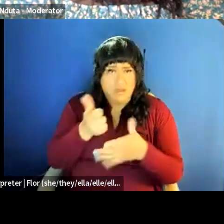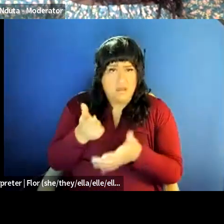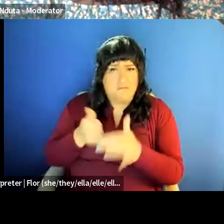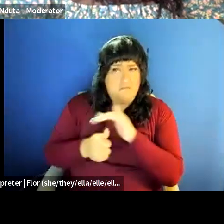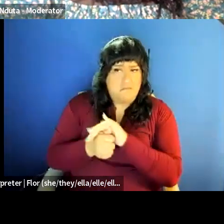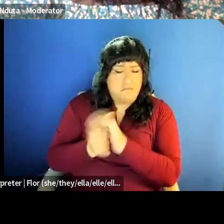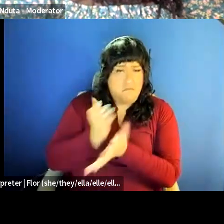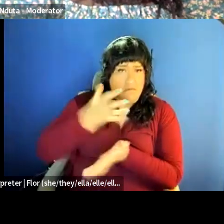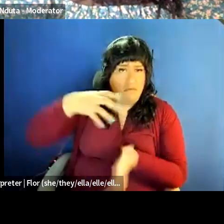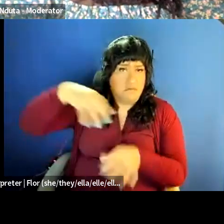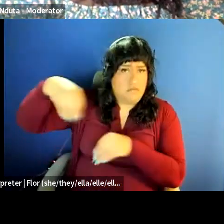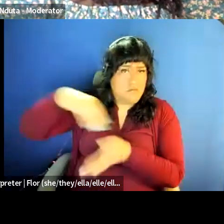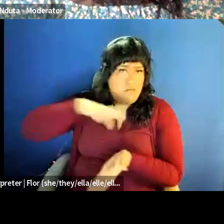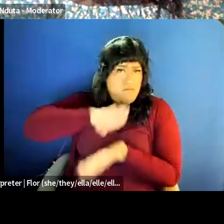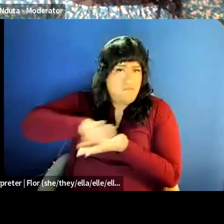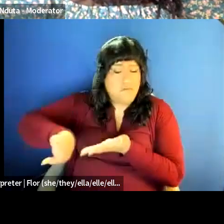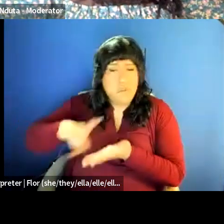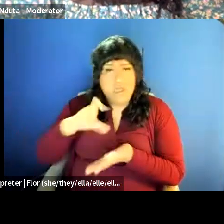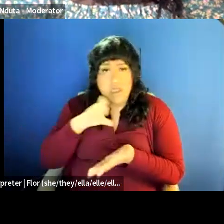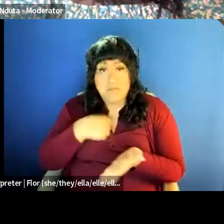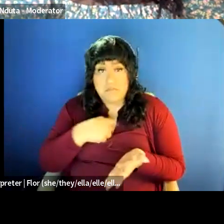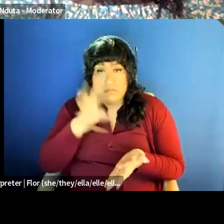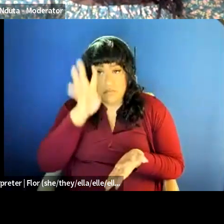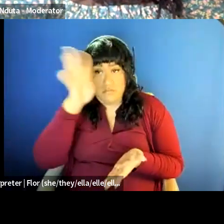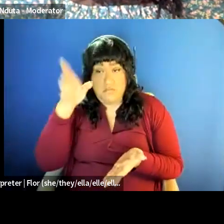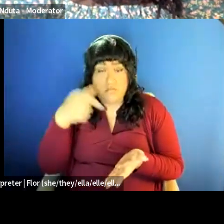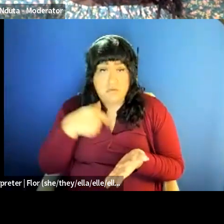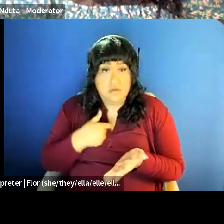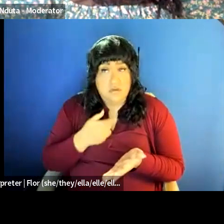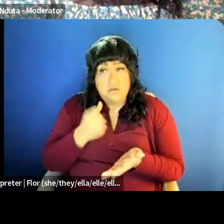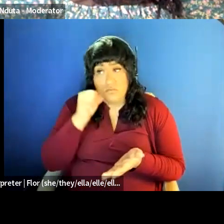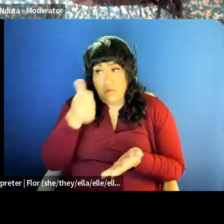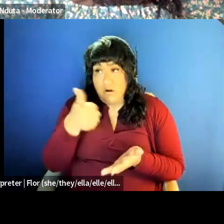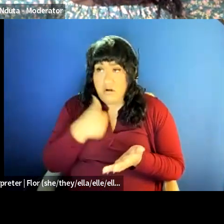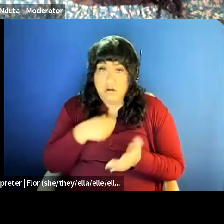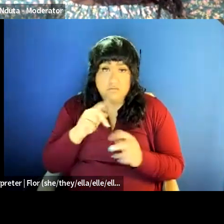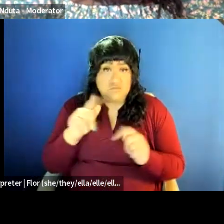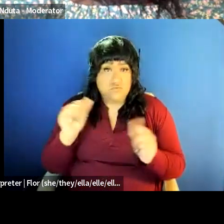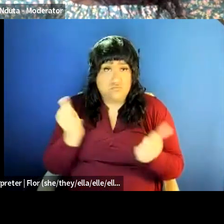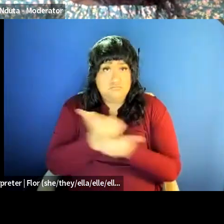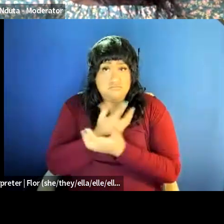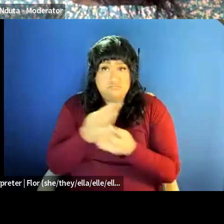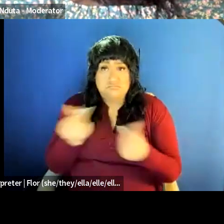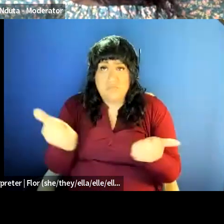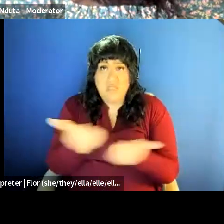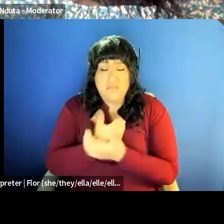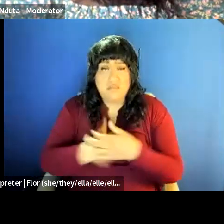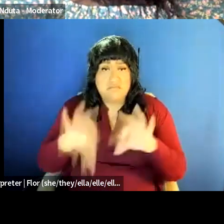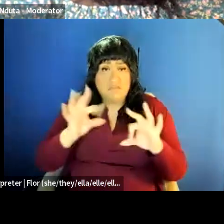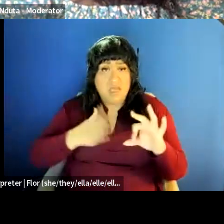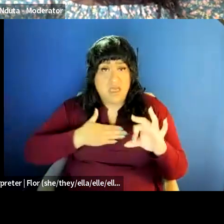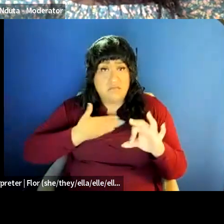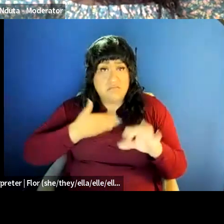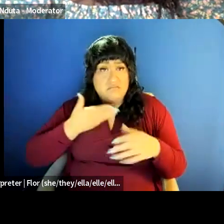we all need to tomorrow develop all of the tools to fight back against the state and happily ever after everything. We can't, right? But